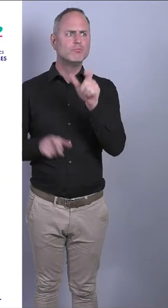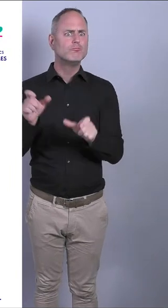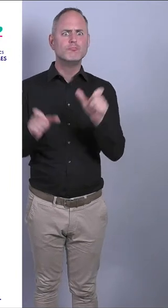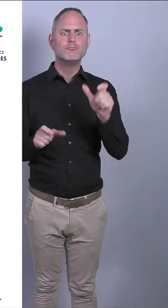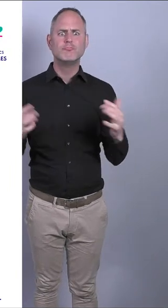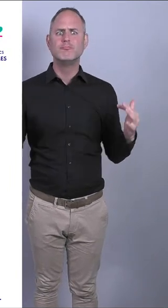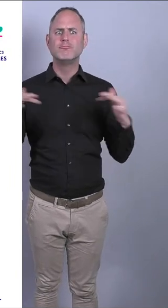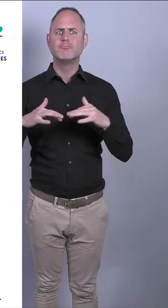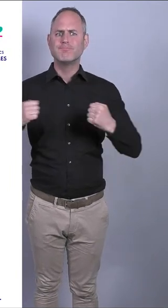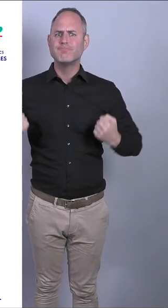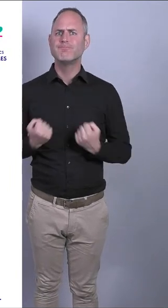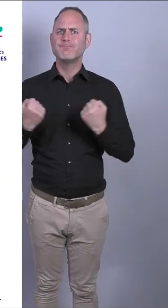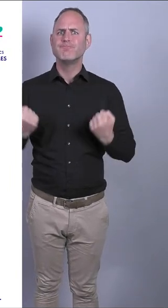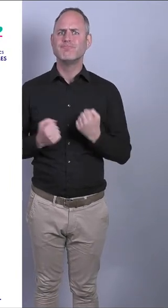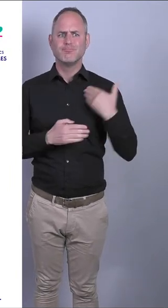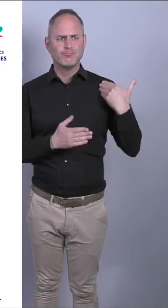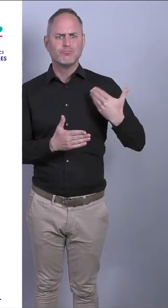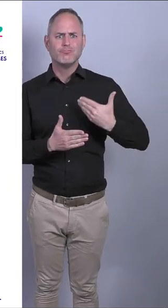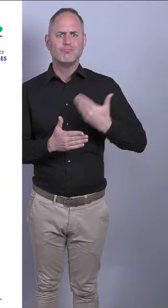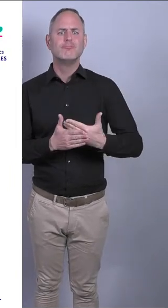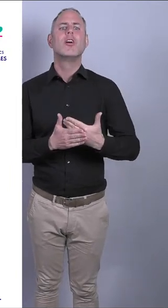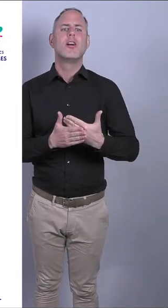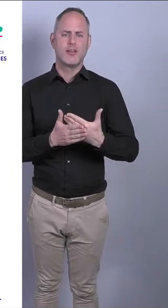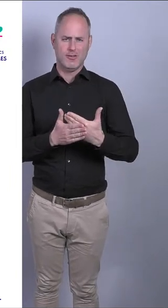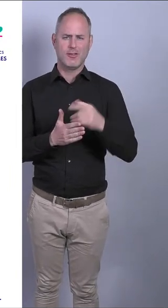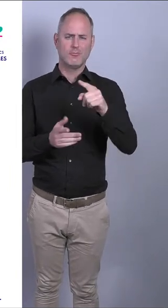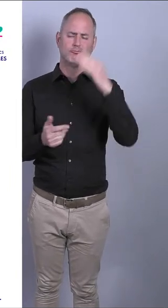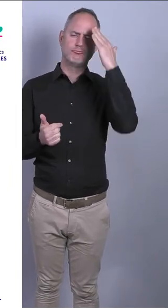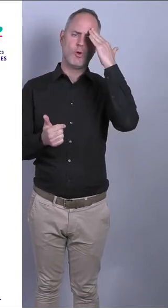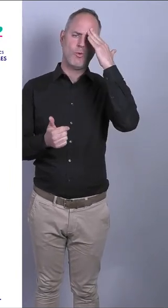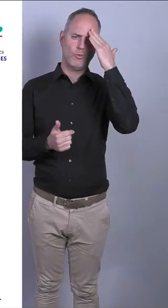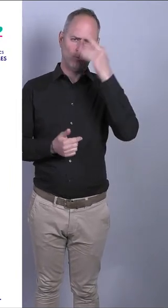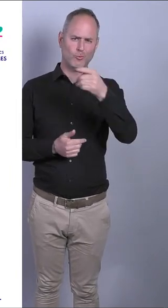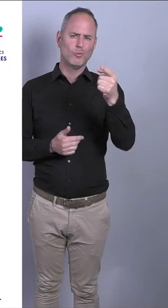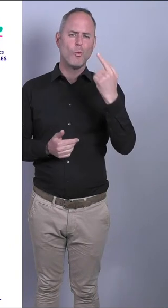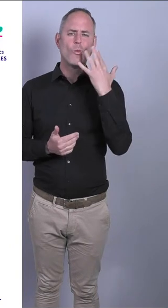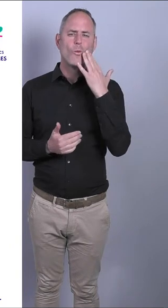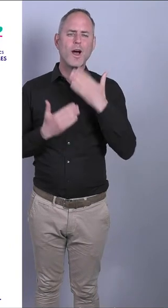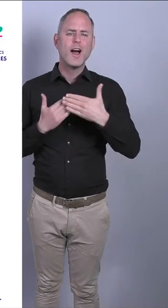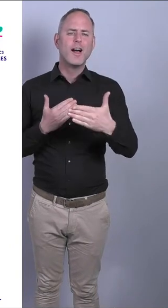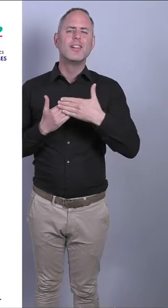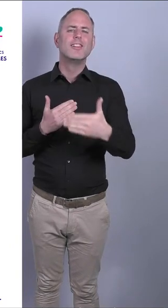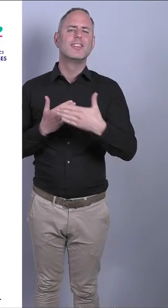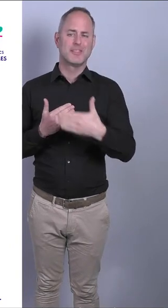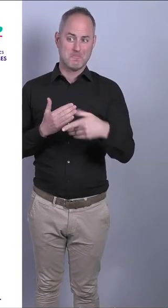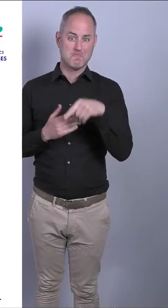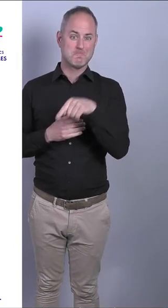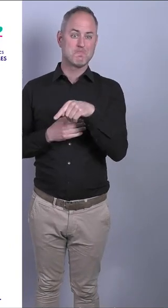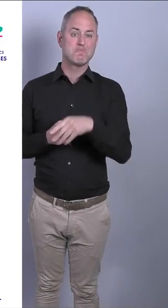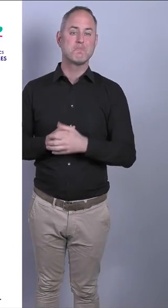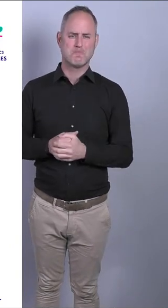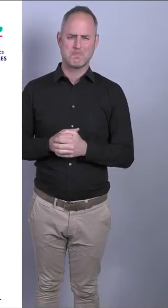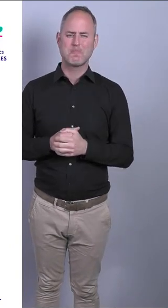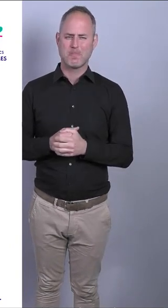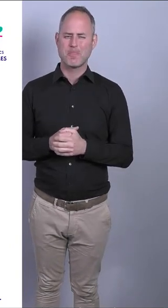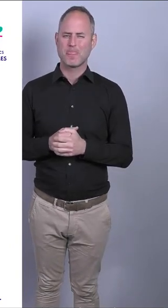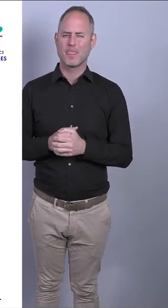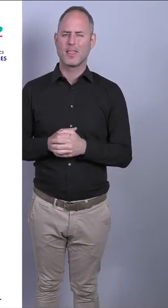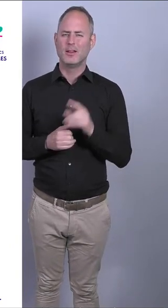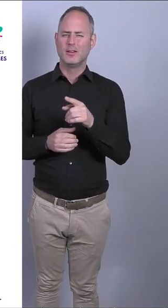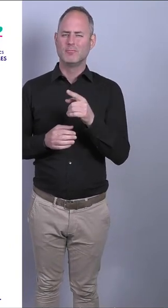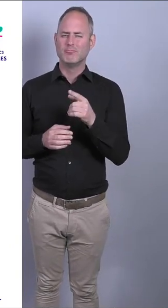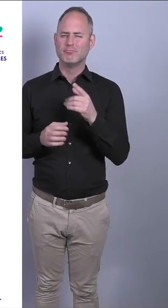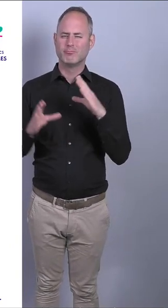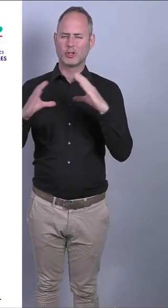the general volunteer training already will know some bits already. So in the Special Olympics World Games in